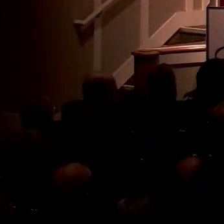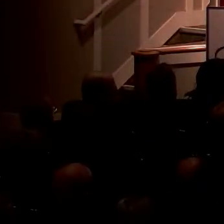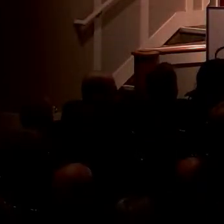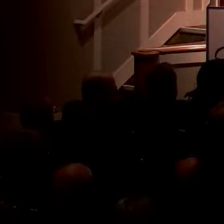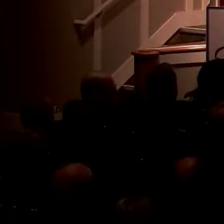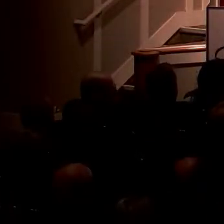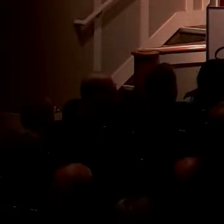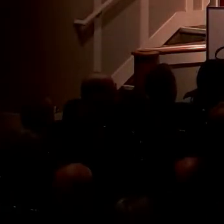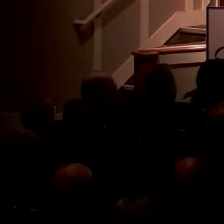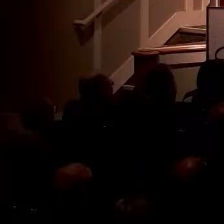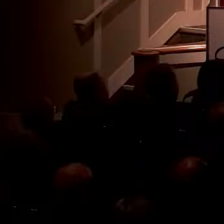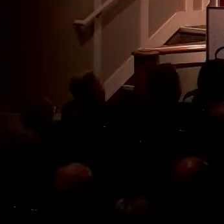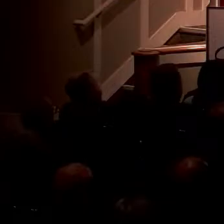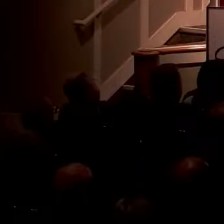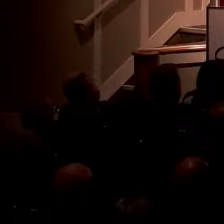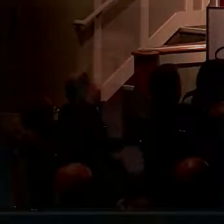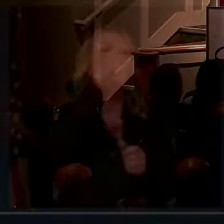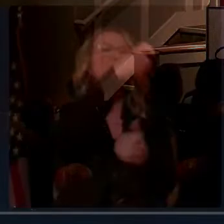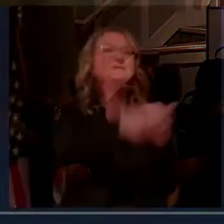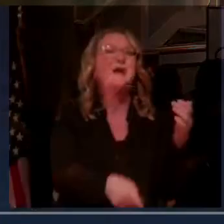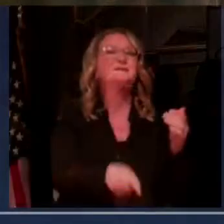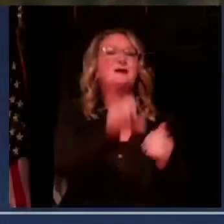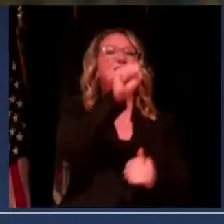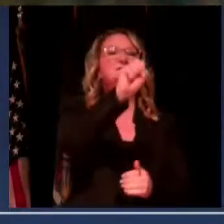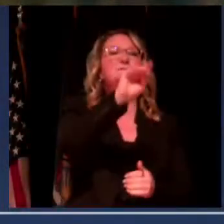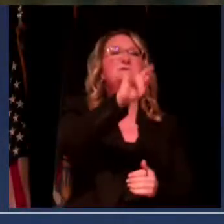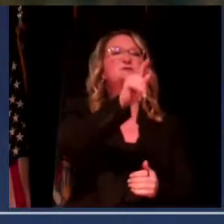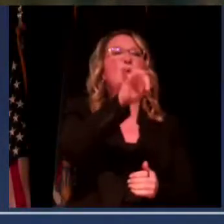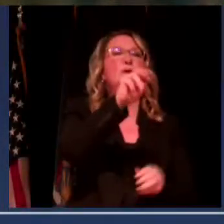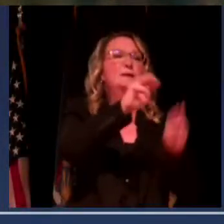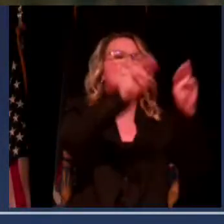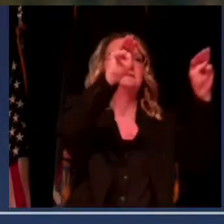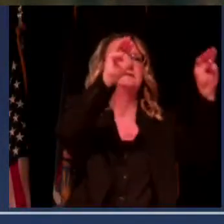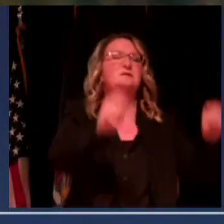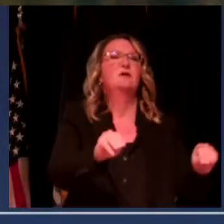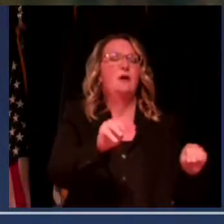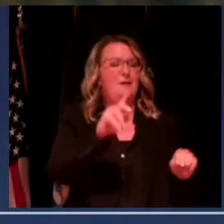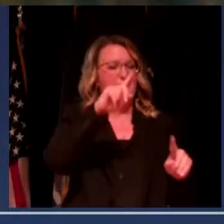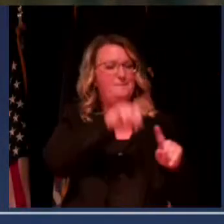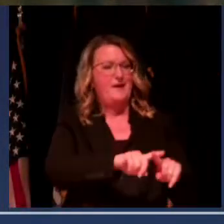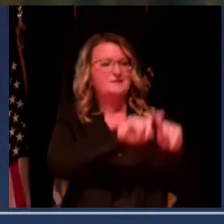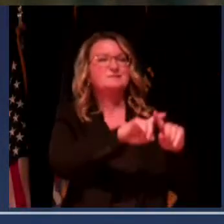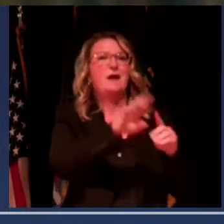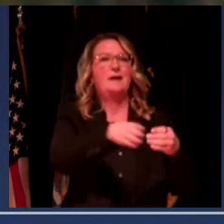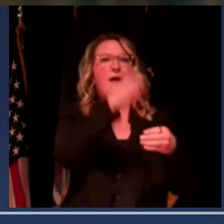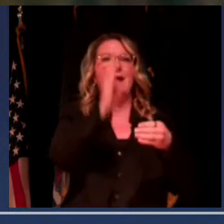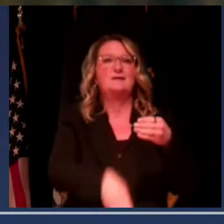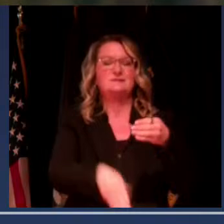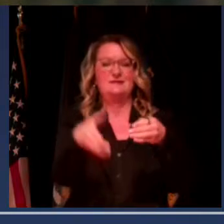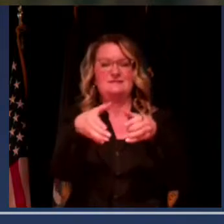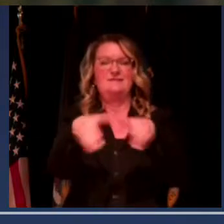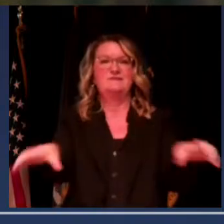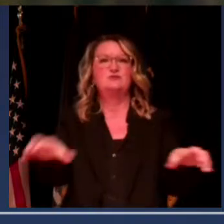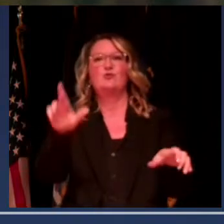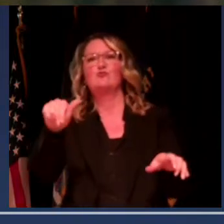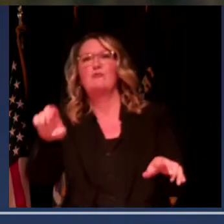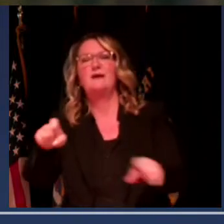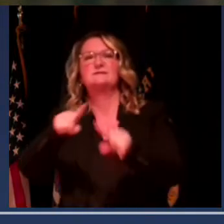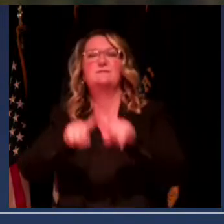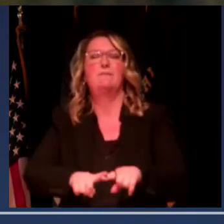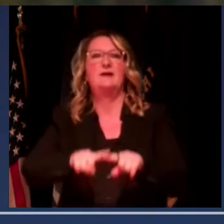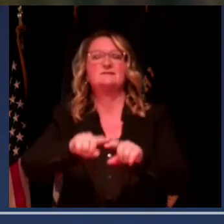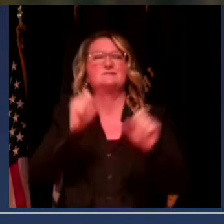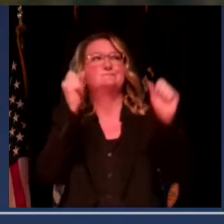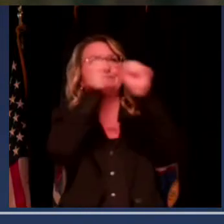Nor did they vote for a tax on the Smithsonian Institution, all under the pretense of ending a divisive race-based